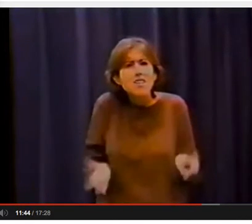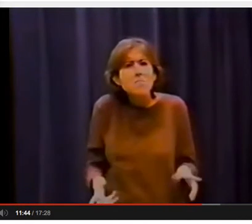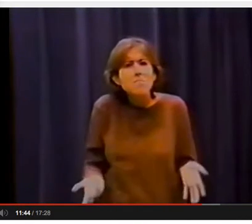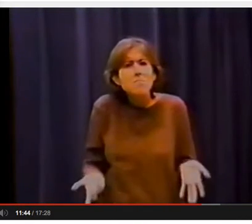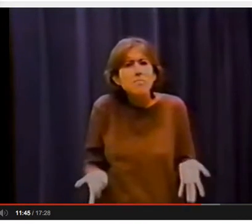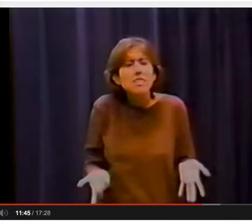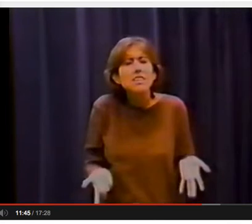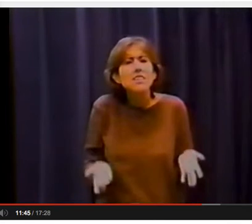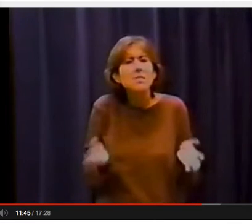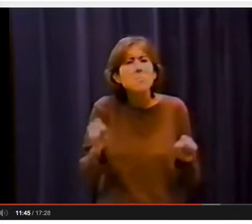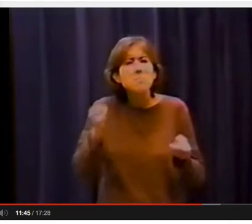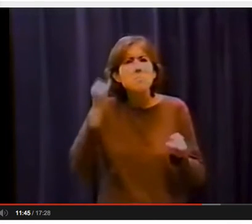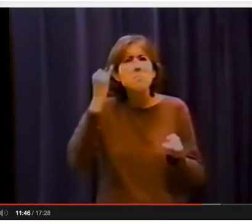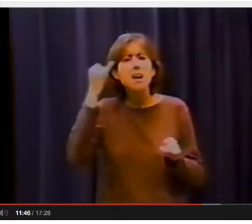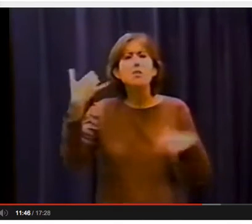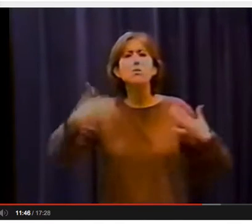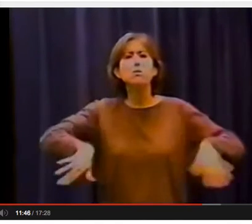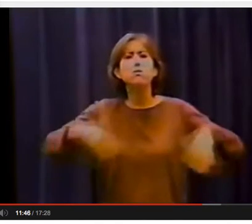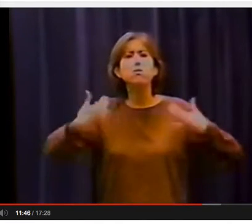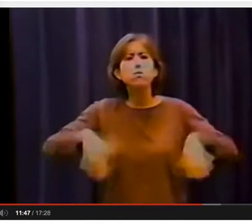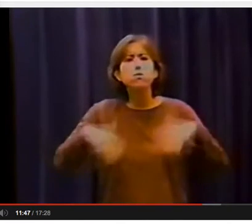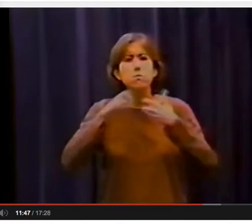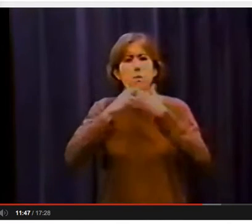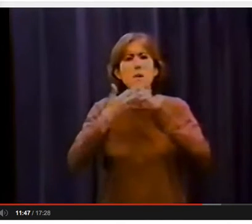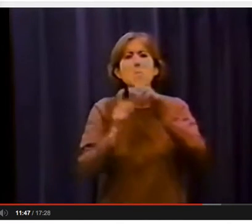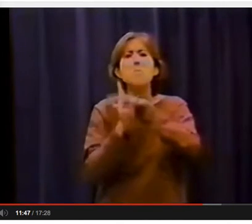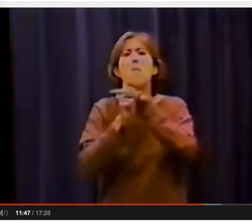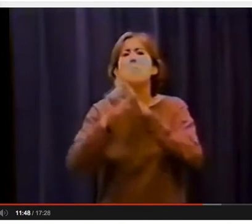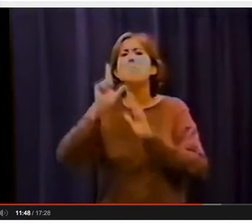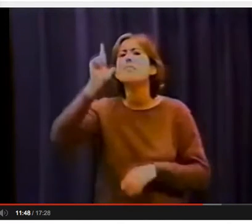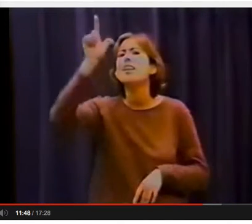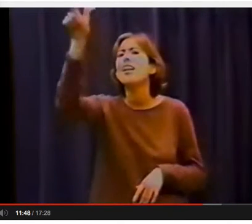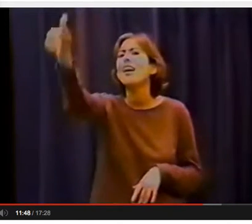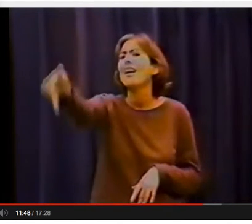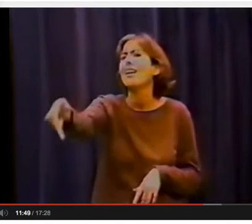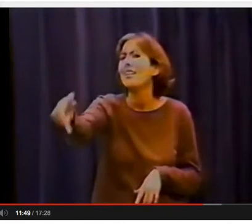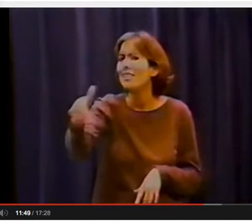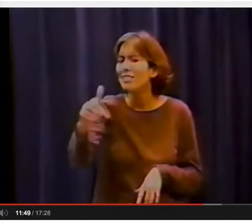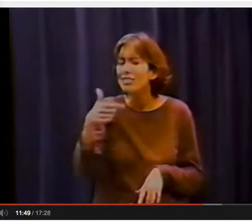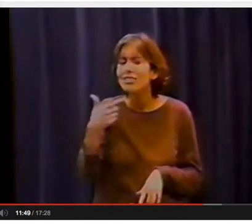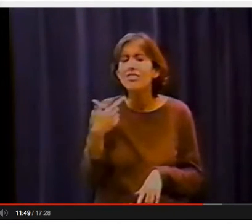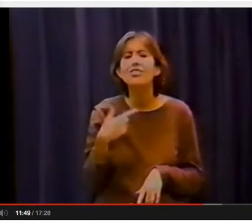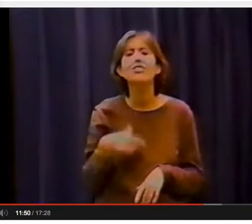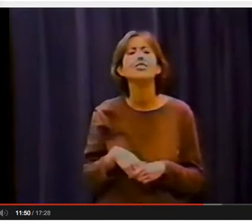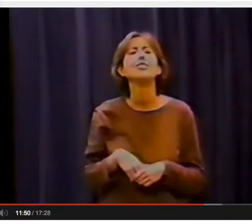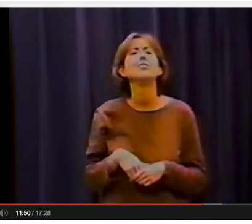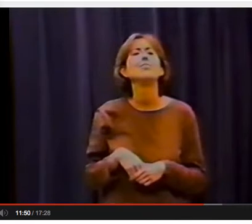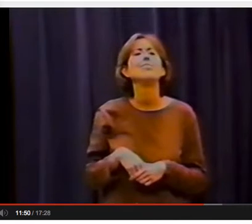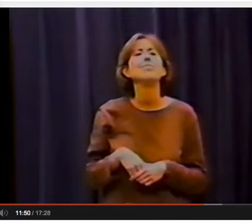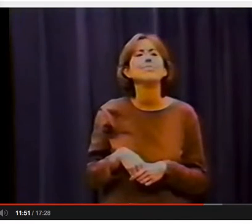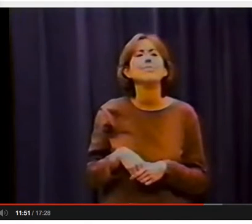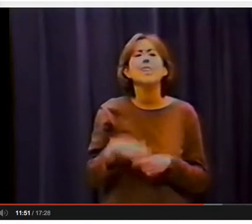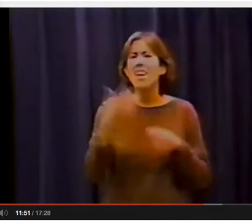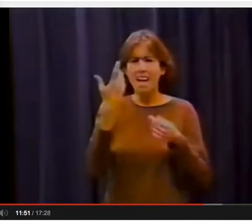If they don't have a good organization, what's going to happen to them? A lot of problems will show up later in